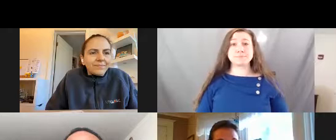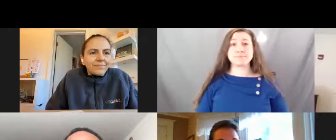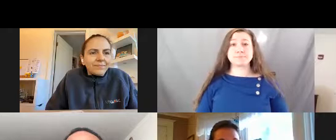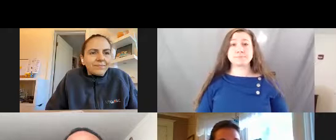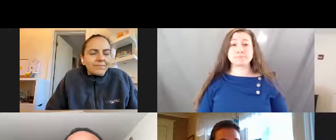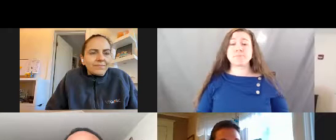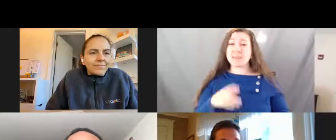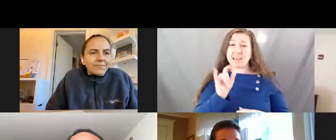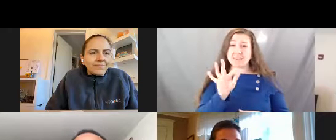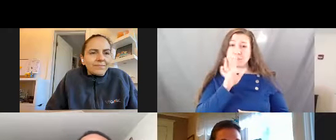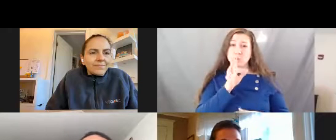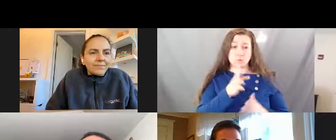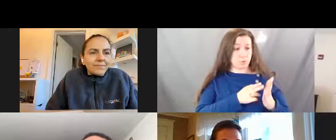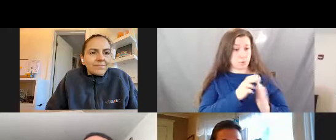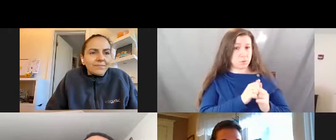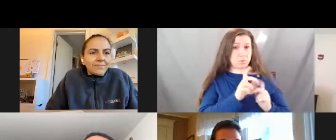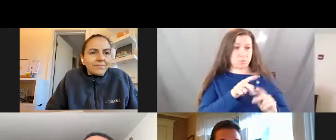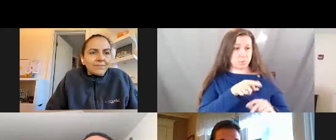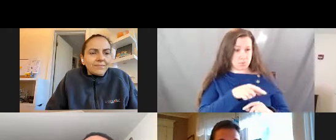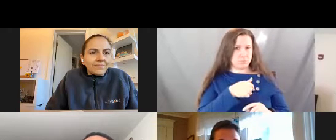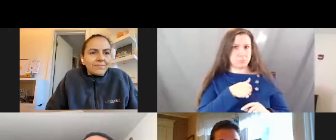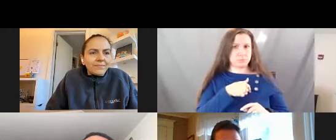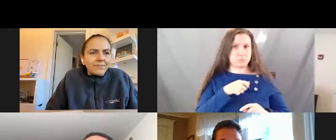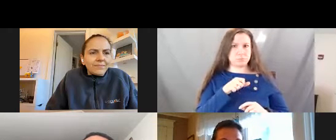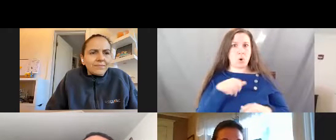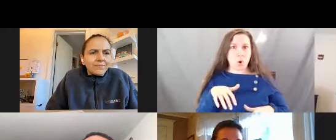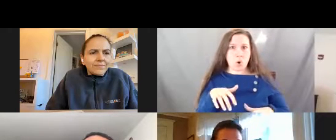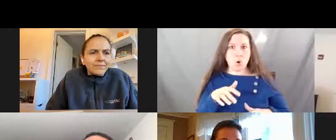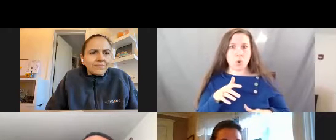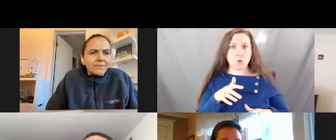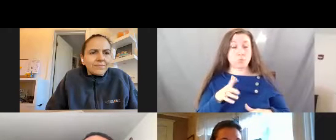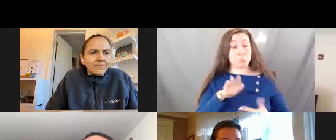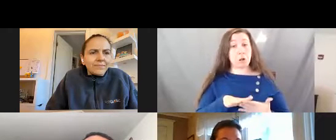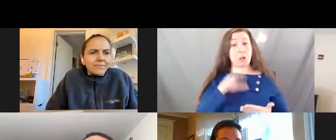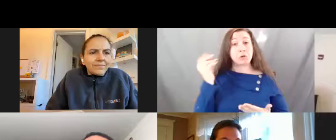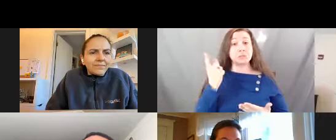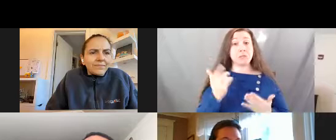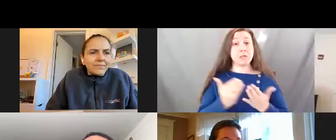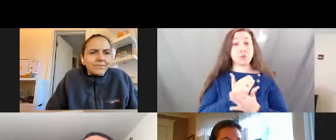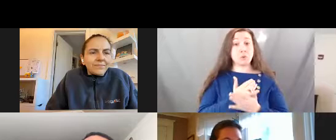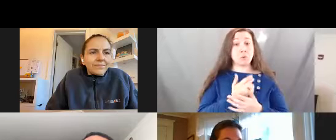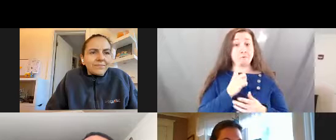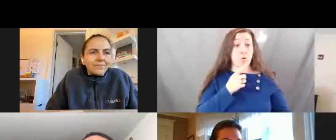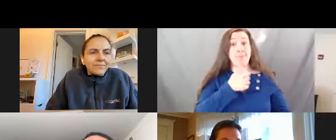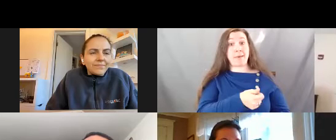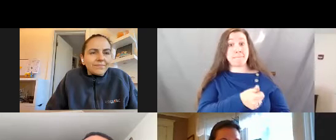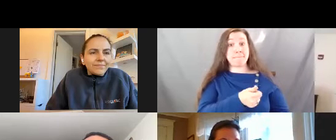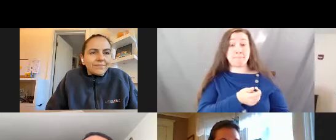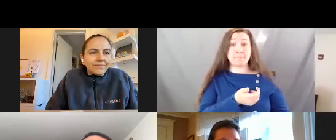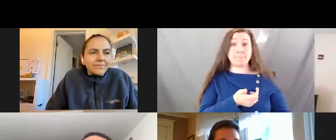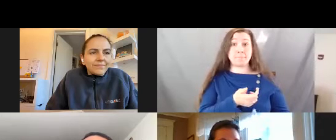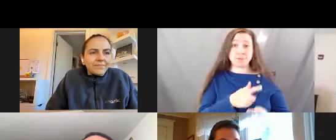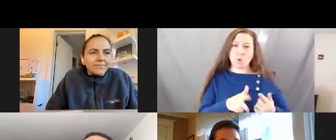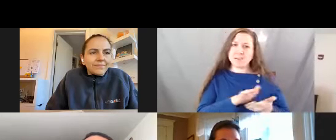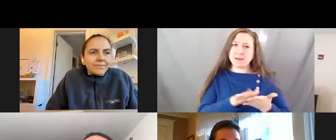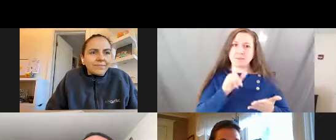honest with them, sometimes it might be a culture shock for them, because they're like, oh, I never knew that's something that's not normal from your thing. But then that's something that they're learning about